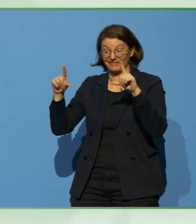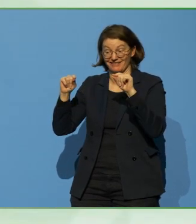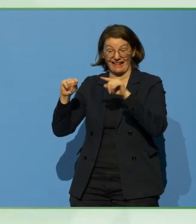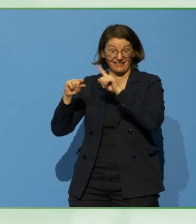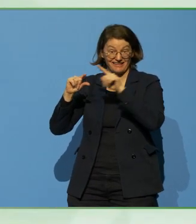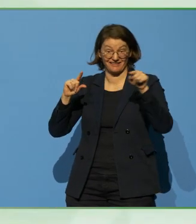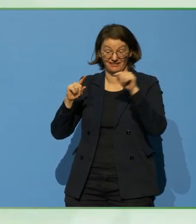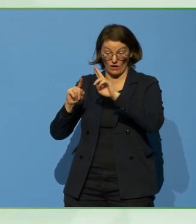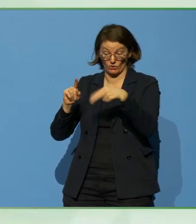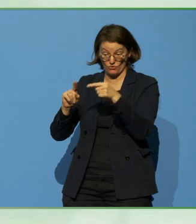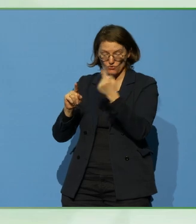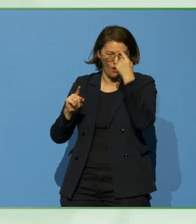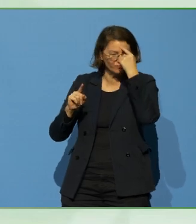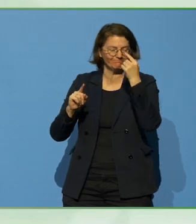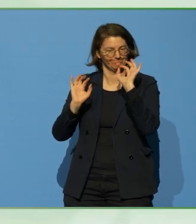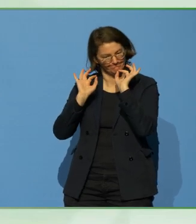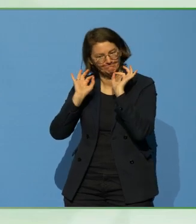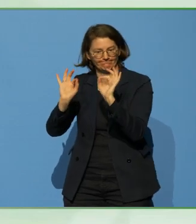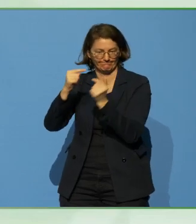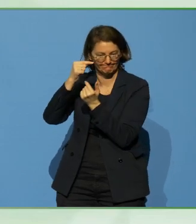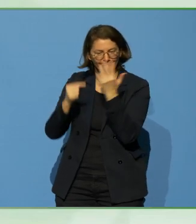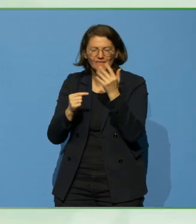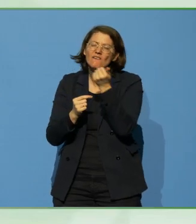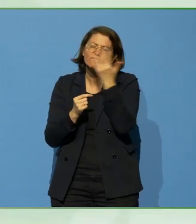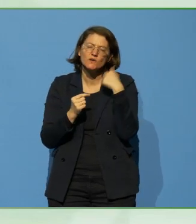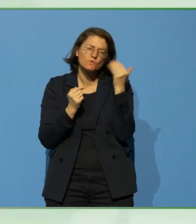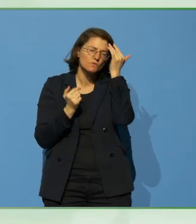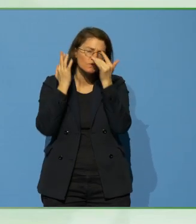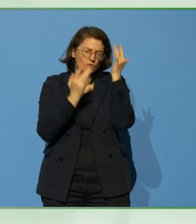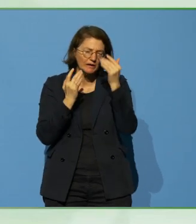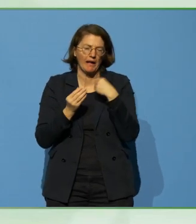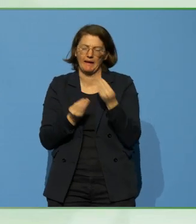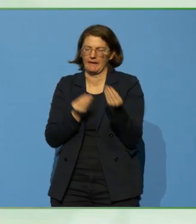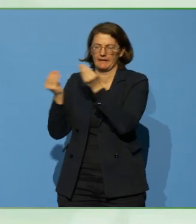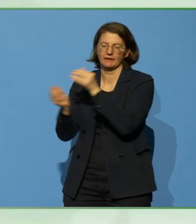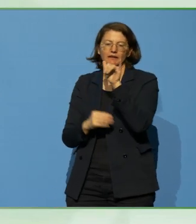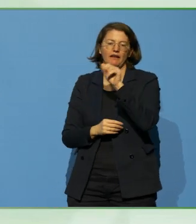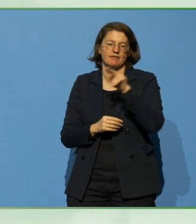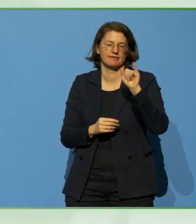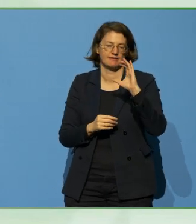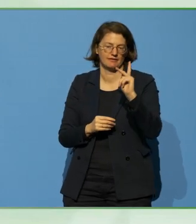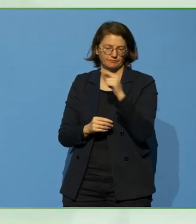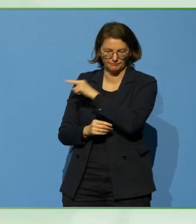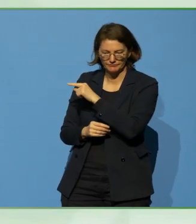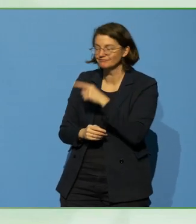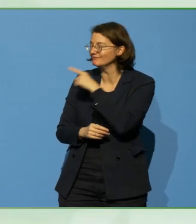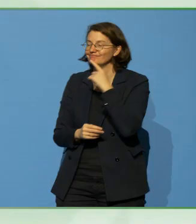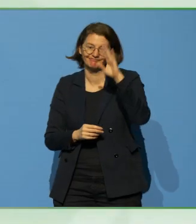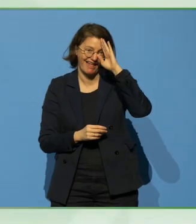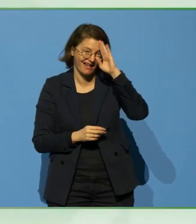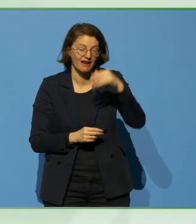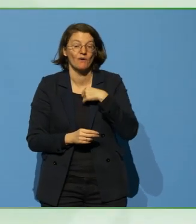Hello, my name is Yannick. I run a small media company in Germany, and I also want to add some